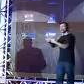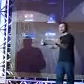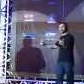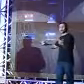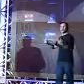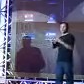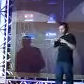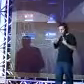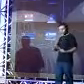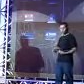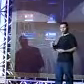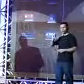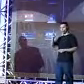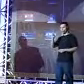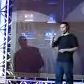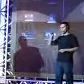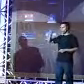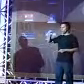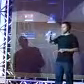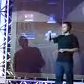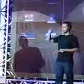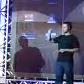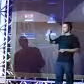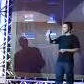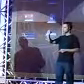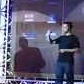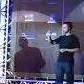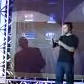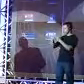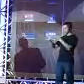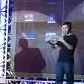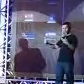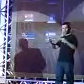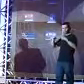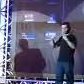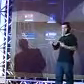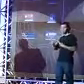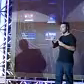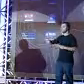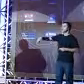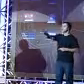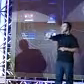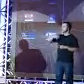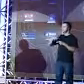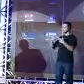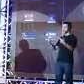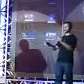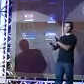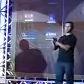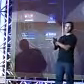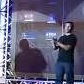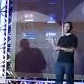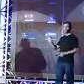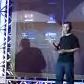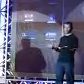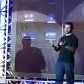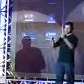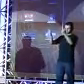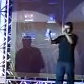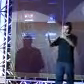services, it needs to mold human resources as well as